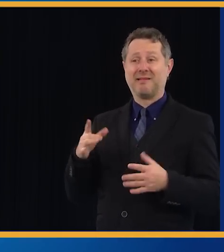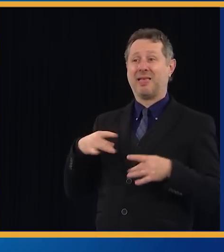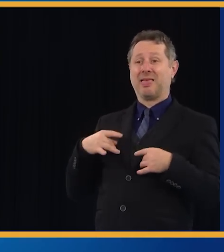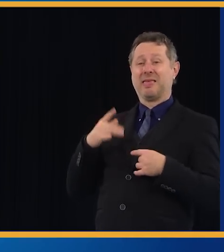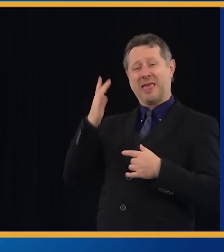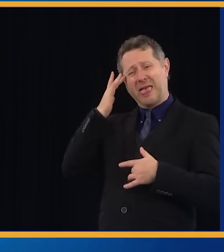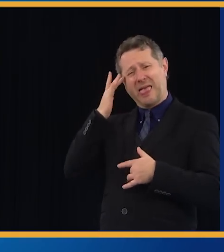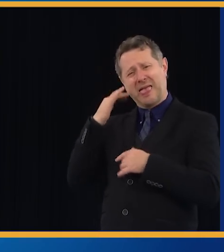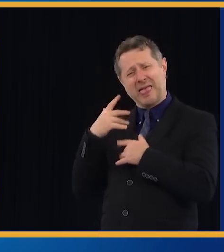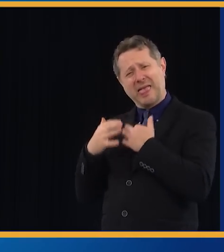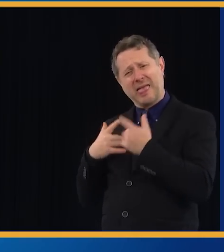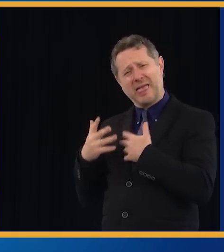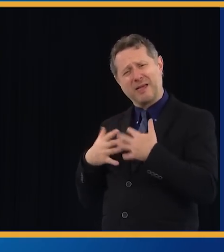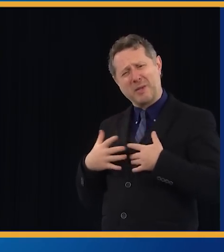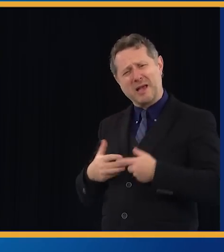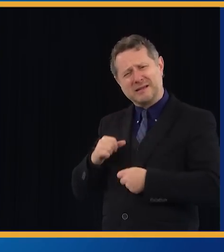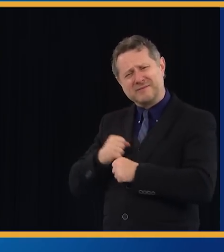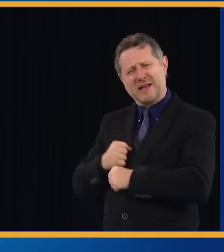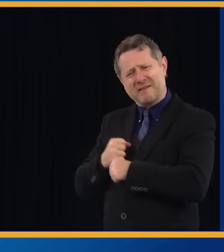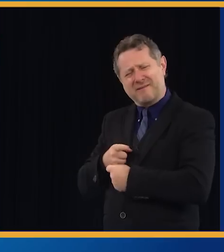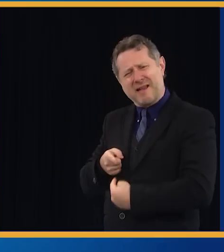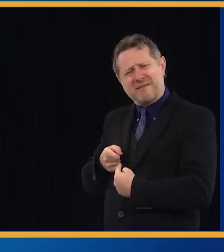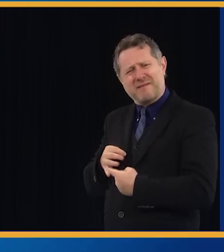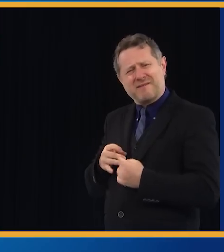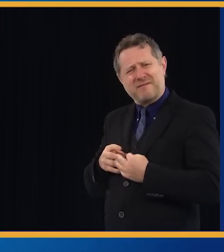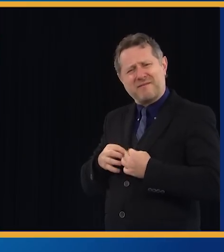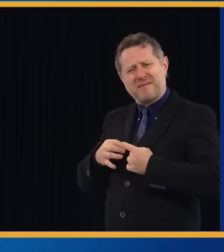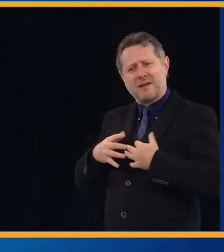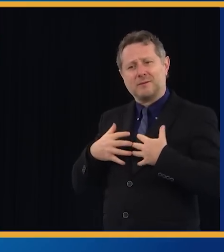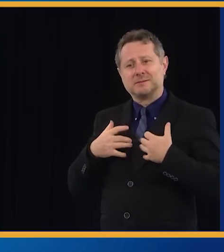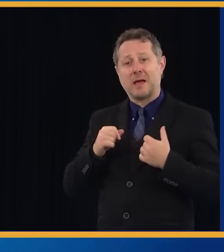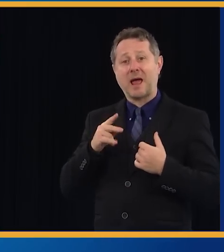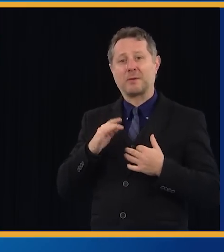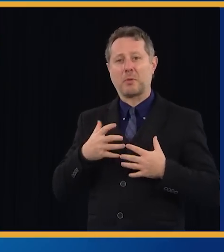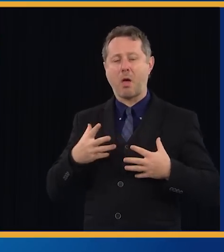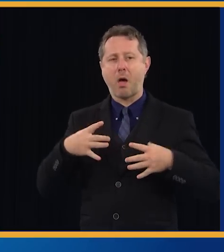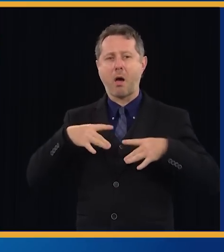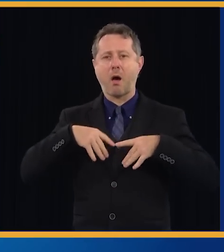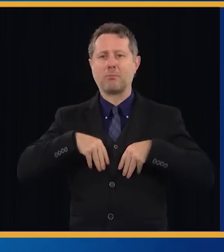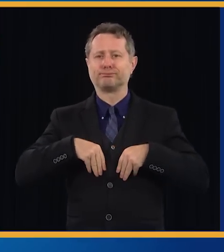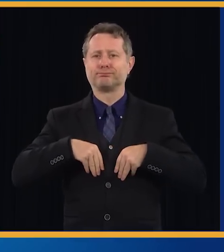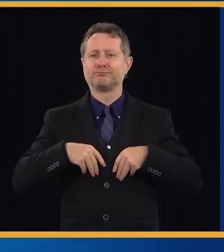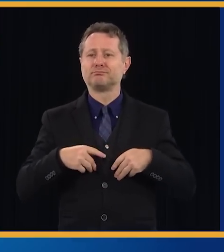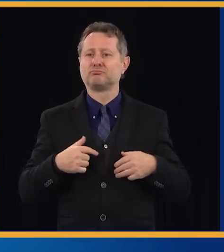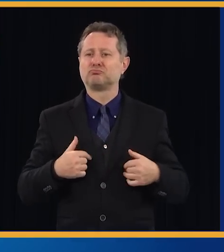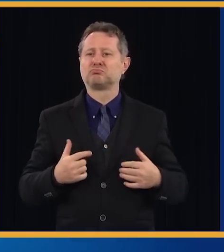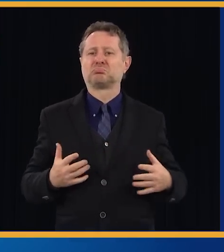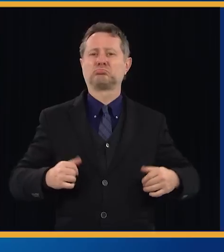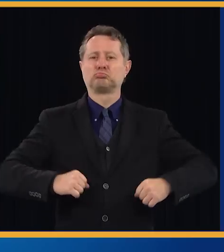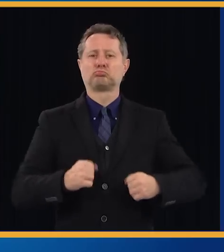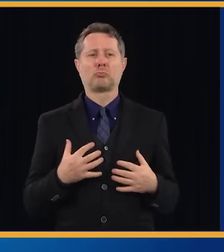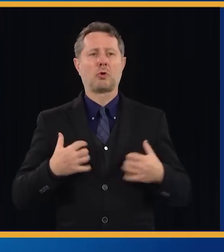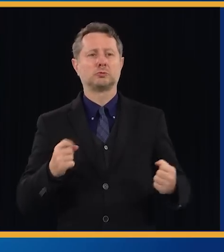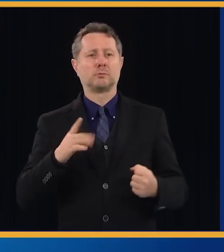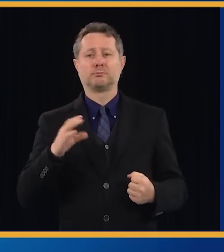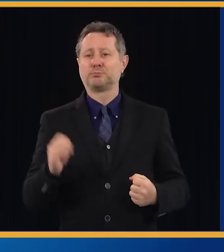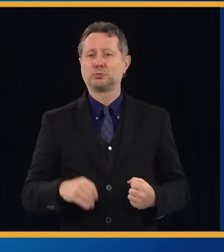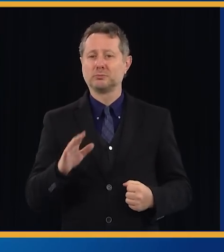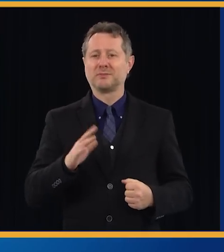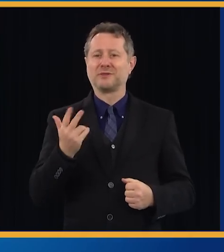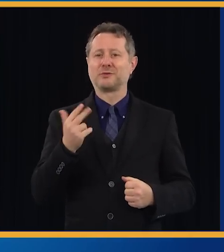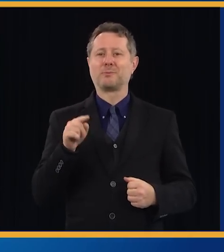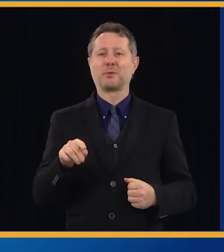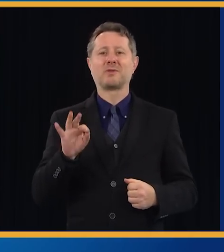the antibodies, and they are now, quote unquote, recovered. 13.9%, just about